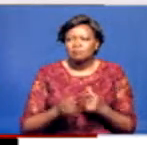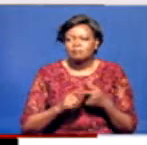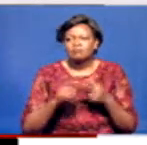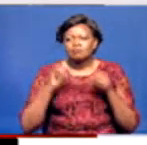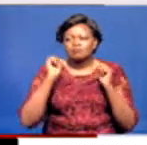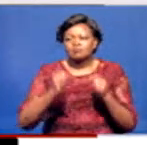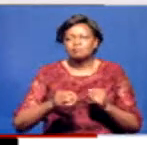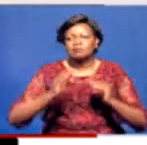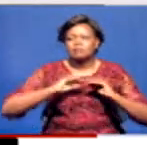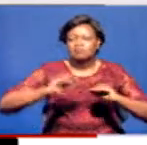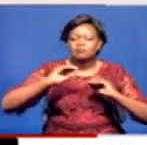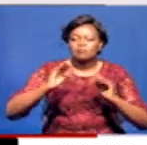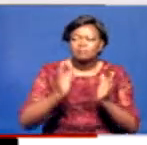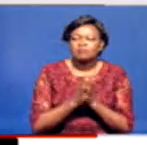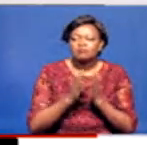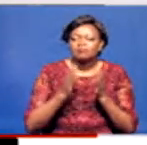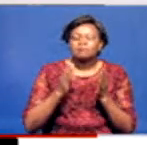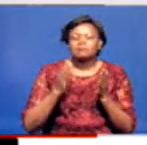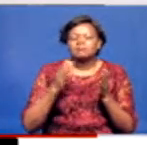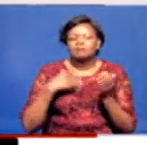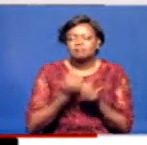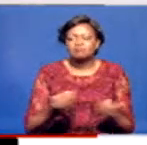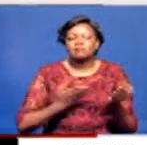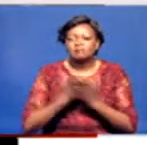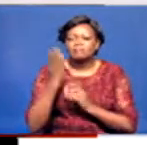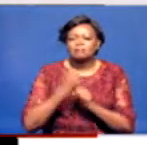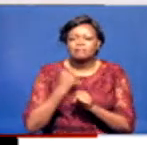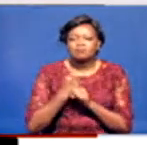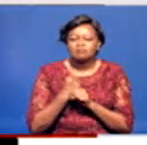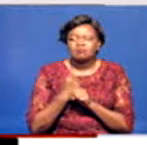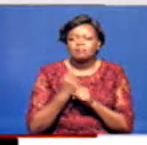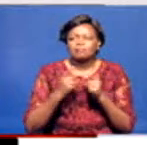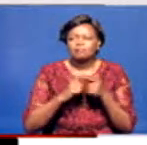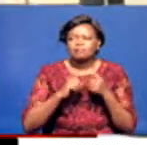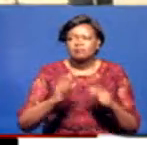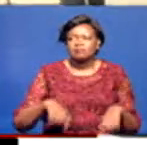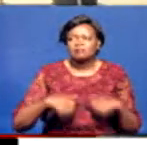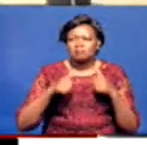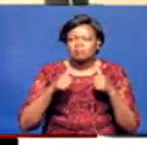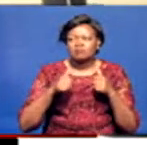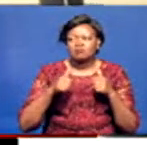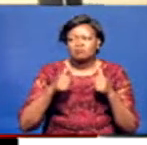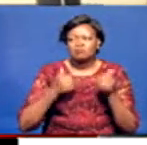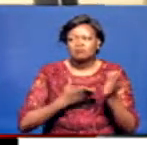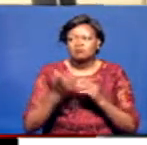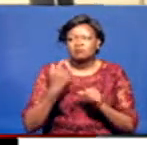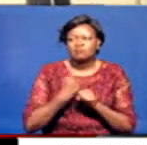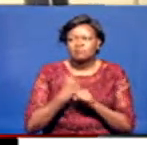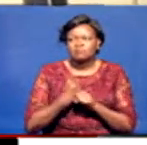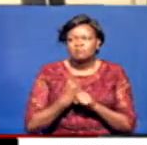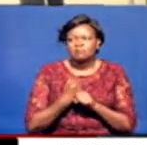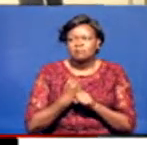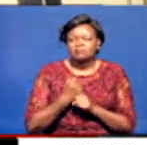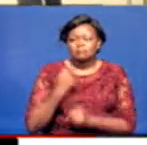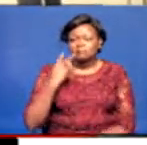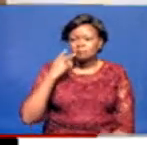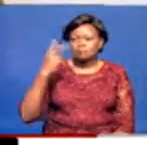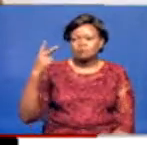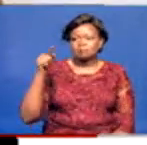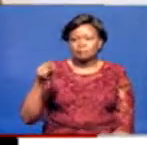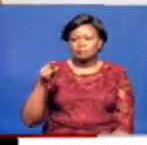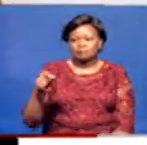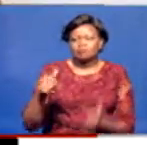educate my children through this job. Tunaishi through this job. What is the vision for Fairview